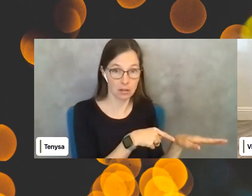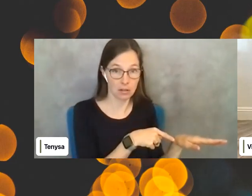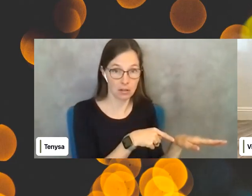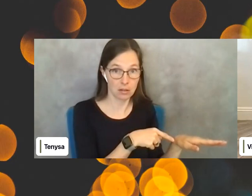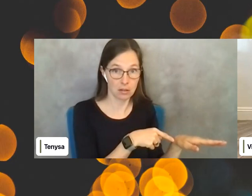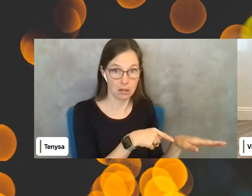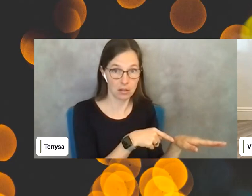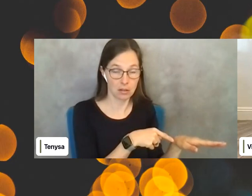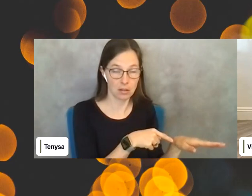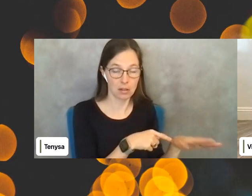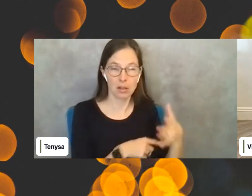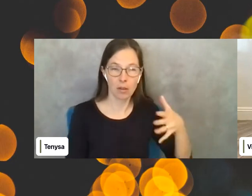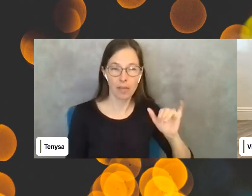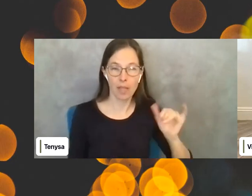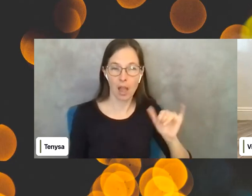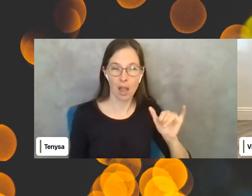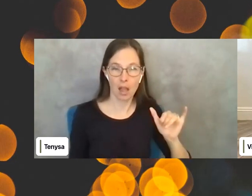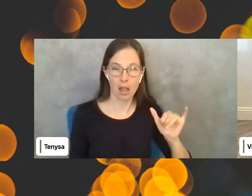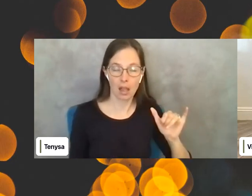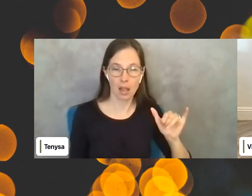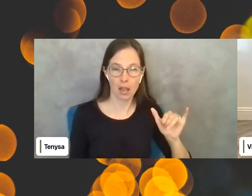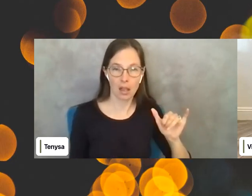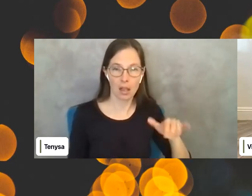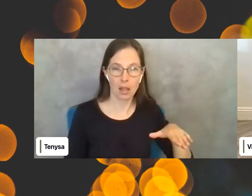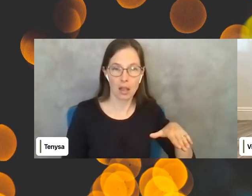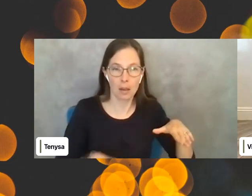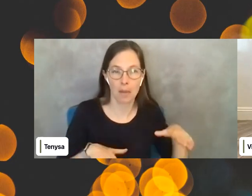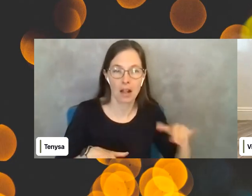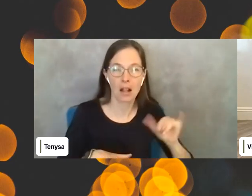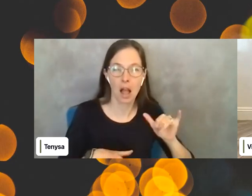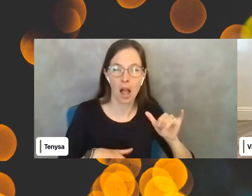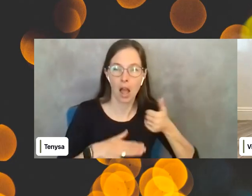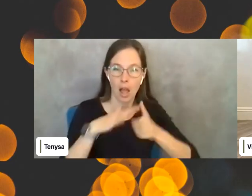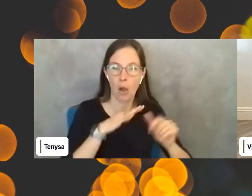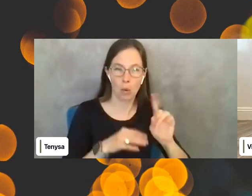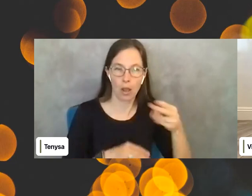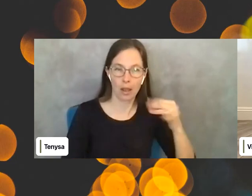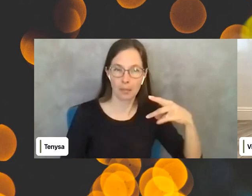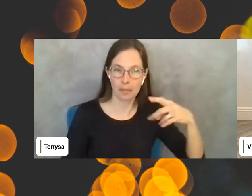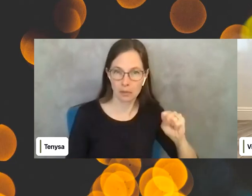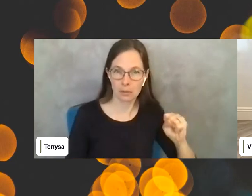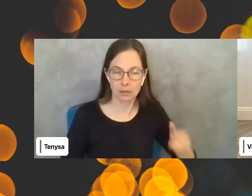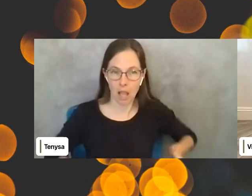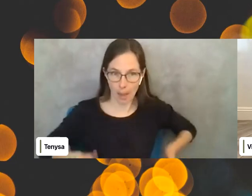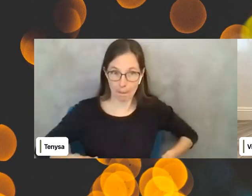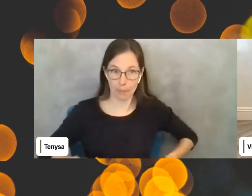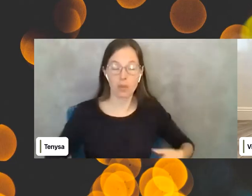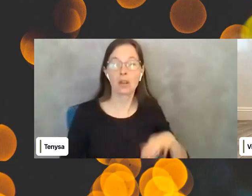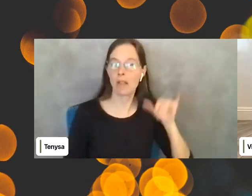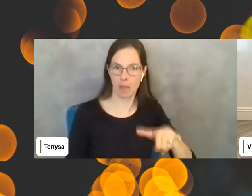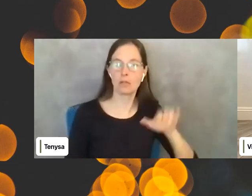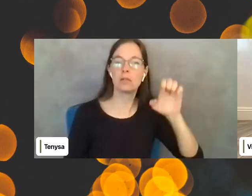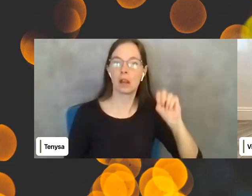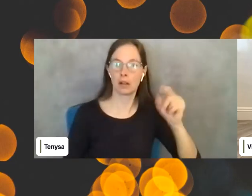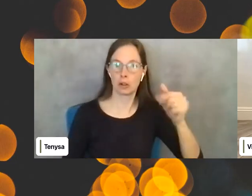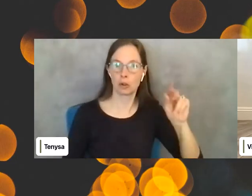and kind of like bent around like what your hips are at. This is kind of like this. This is the on guard position for